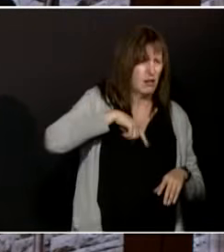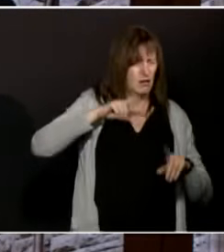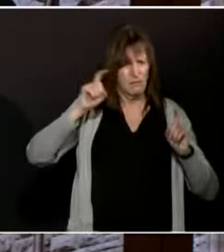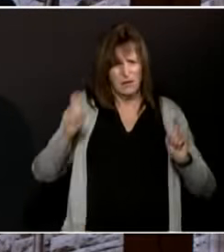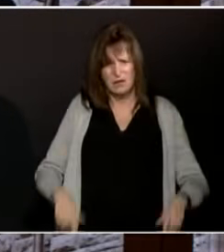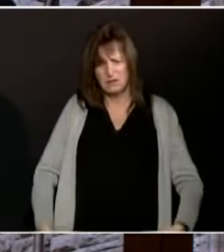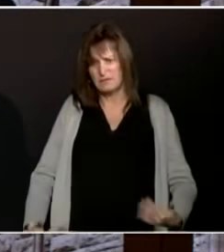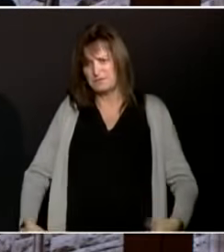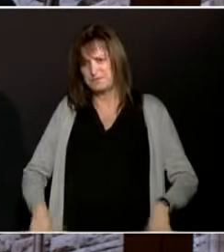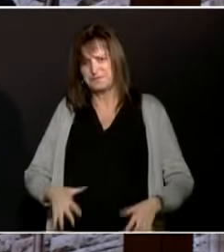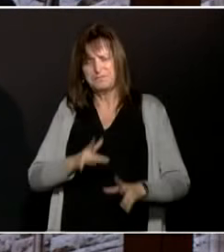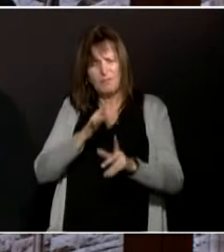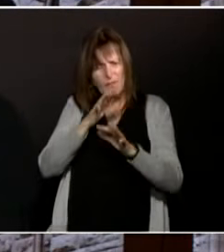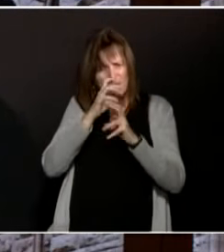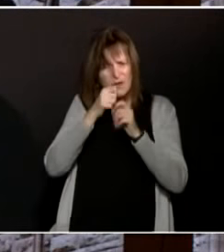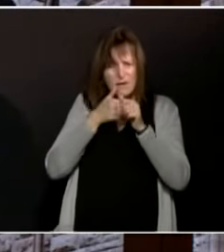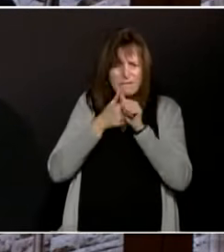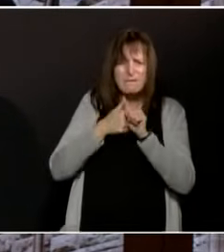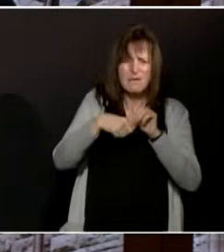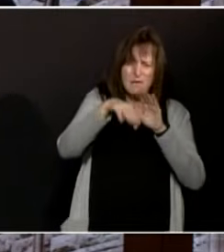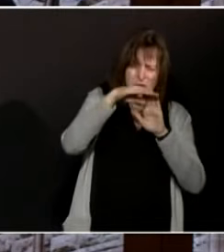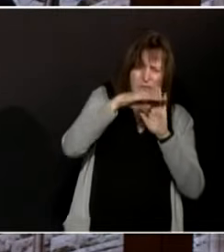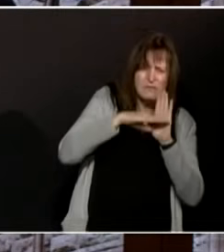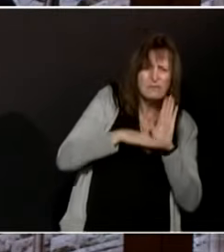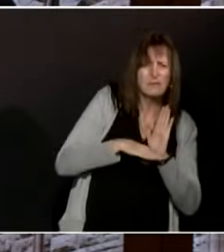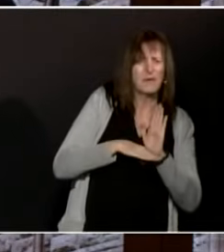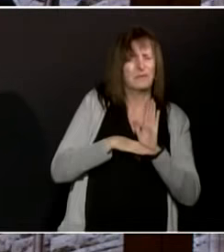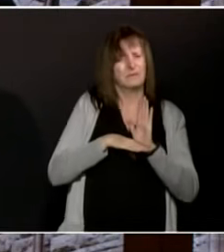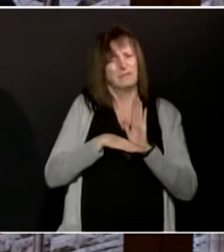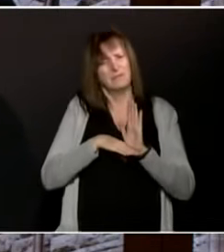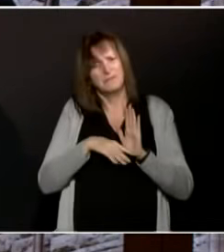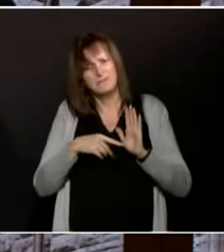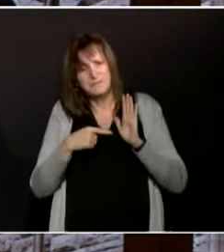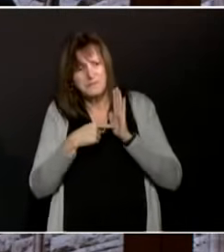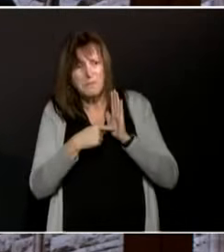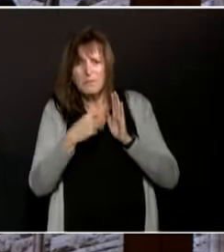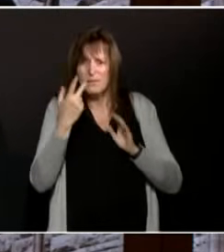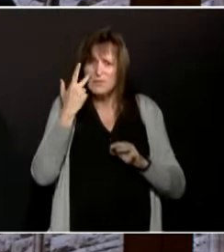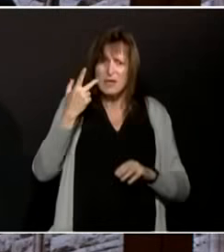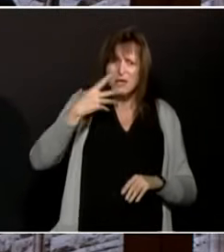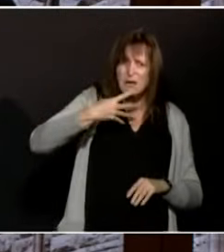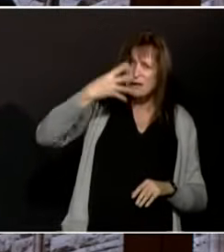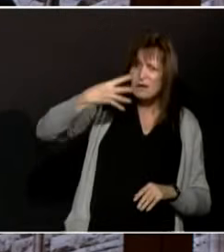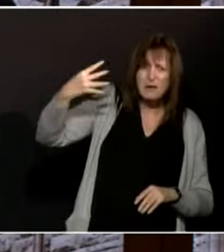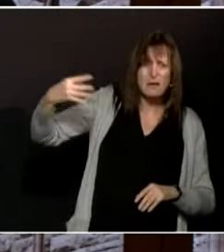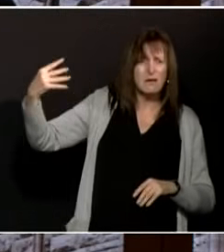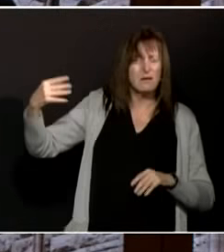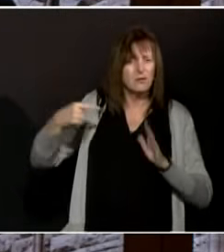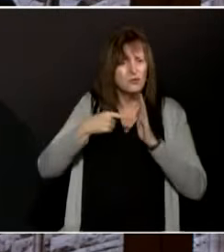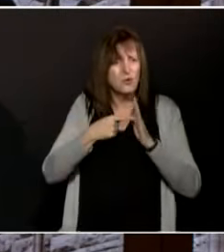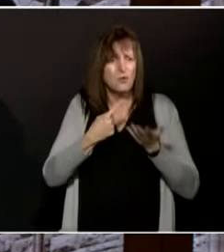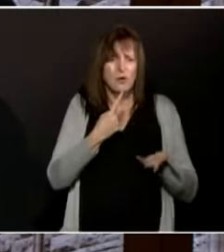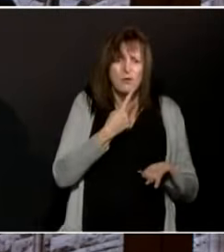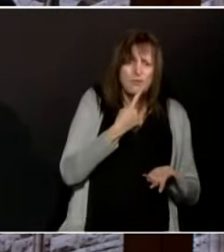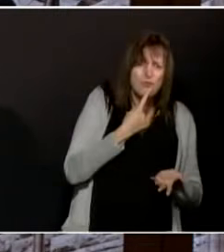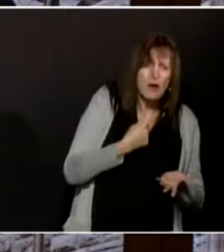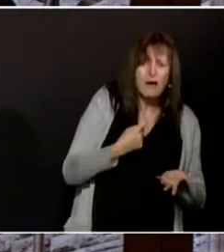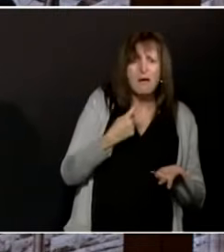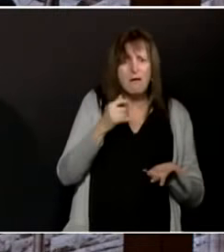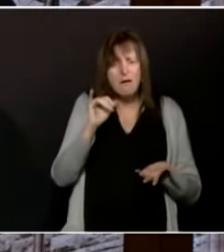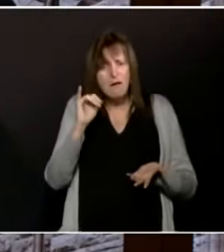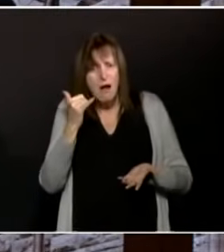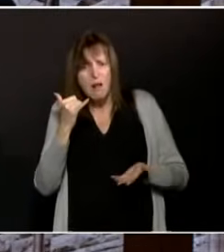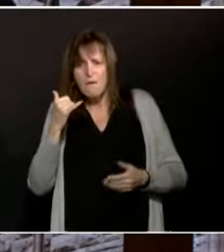to in his charts there, he talked about mild, moderate, and strong public health measures. And those are